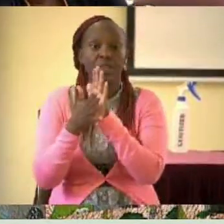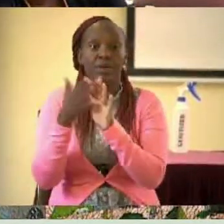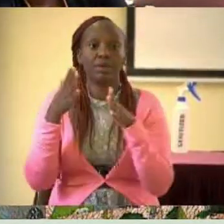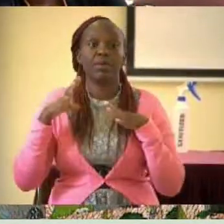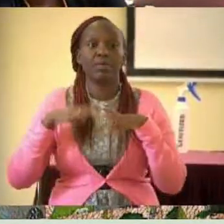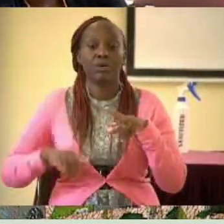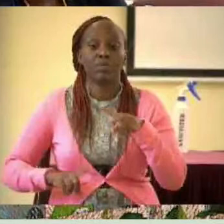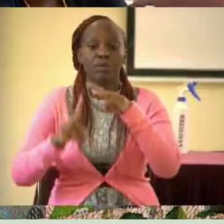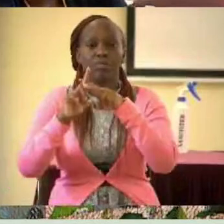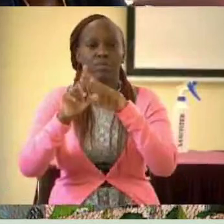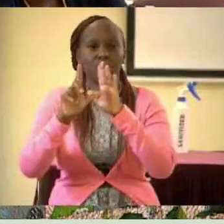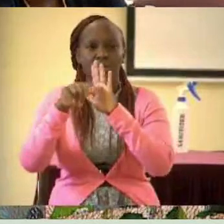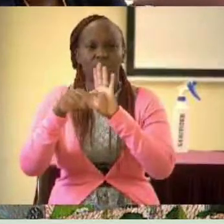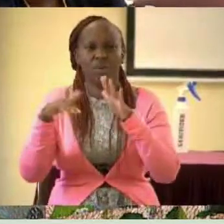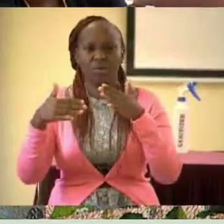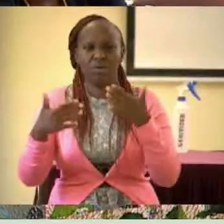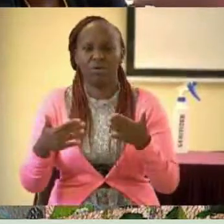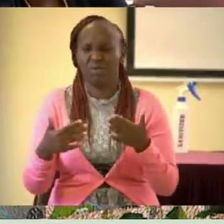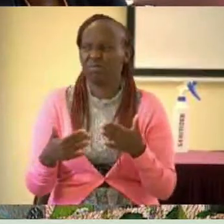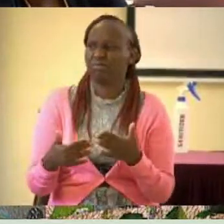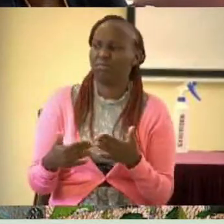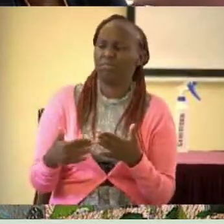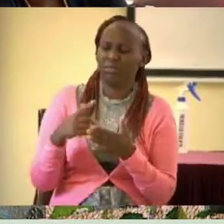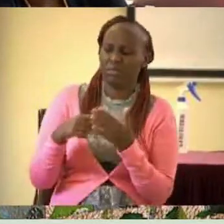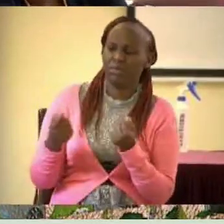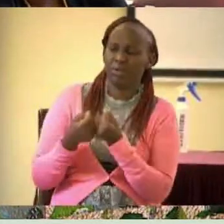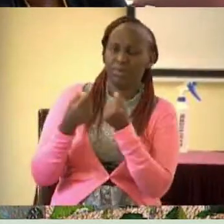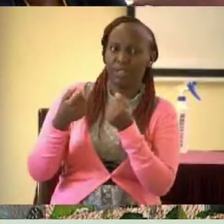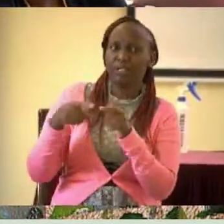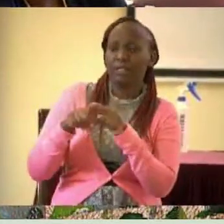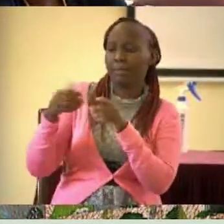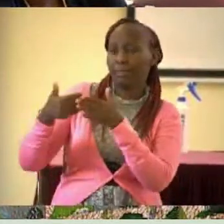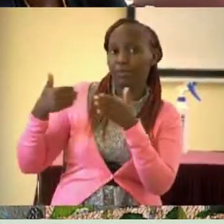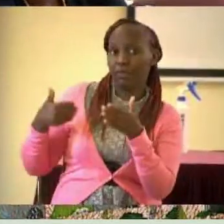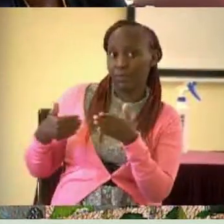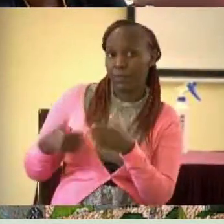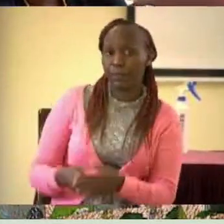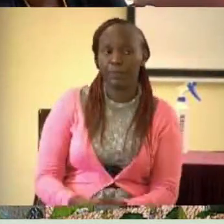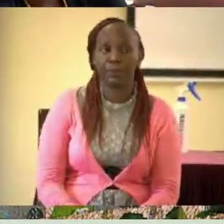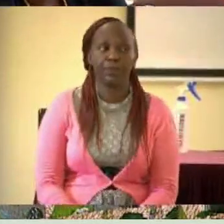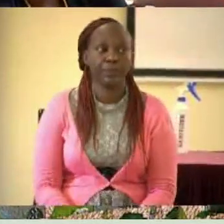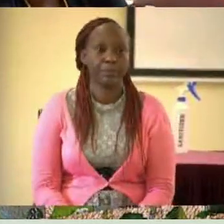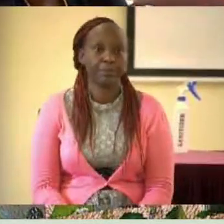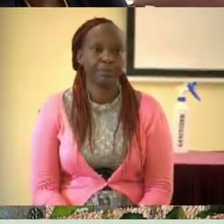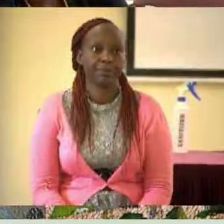people raising eyebrows like it has been in the past.